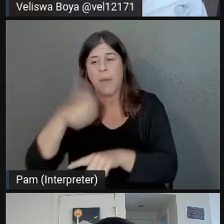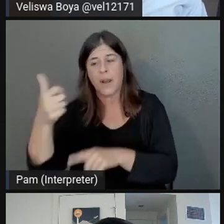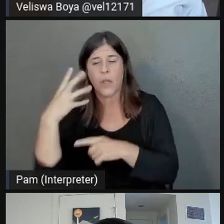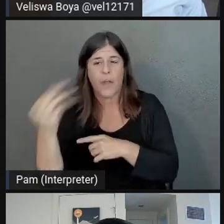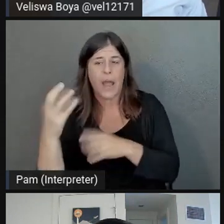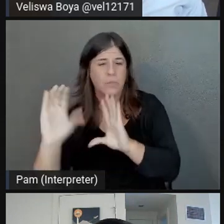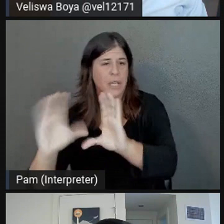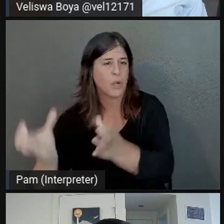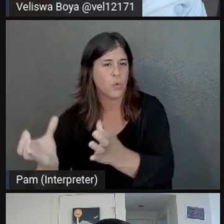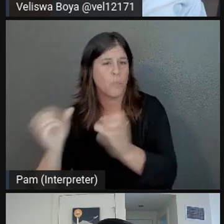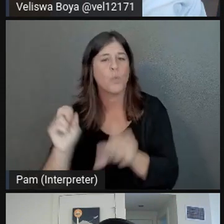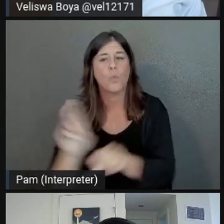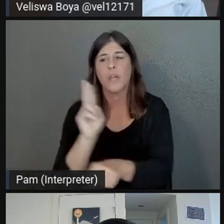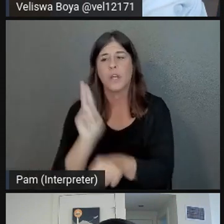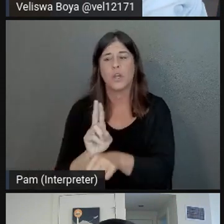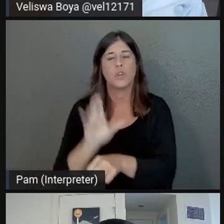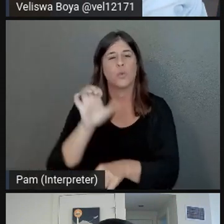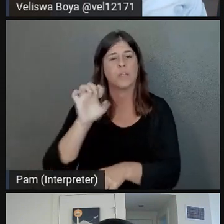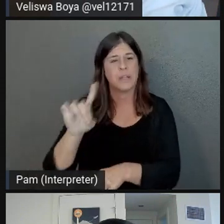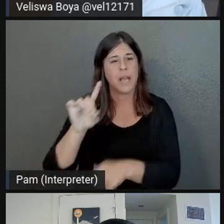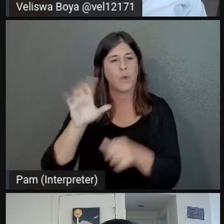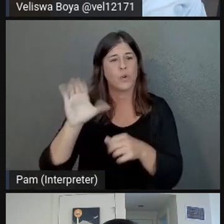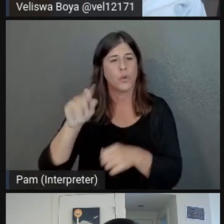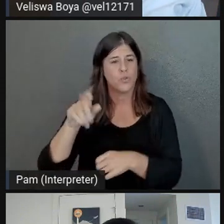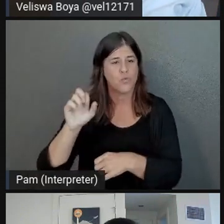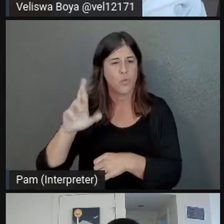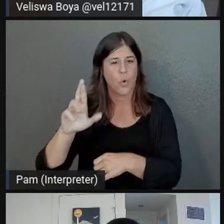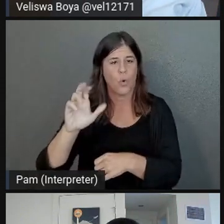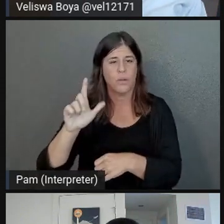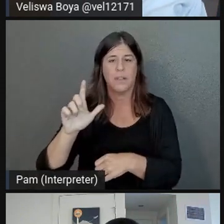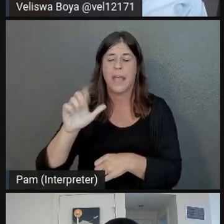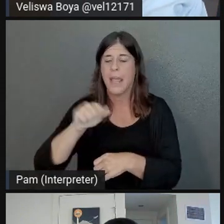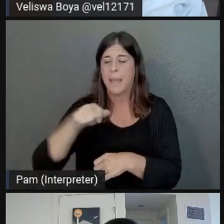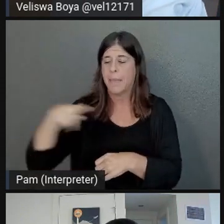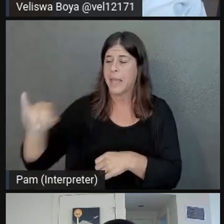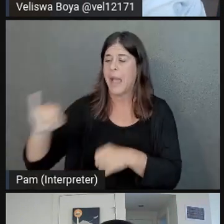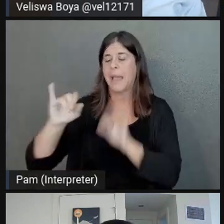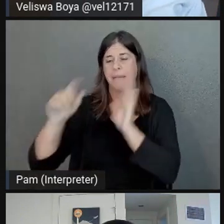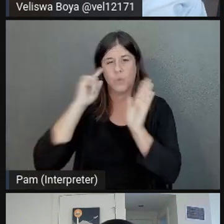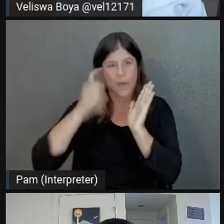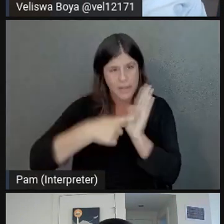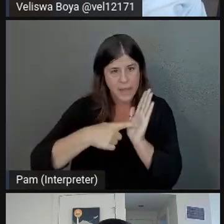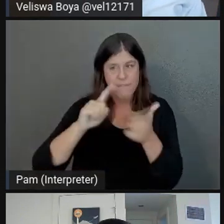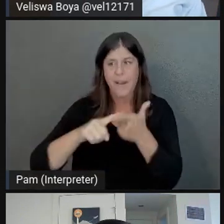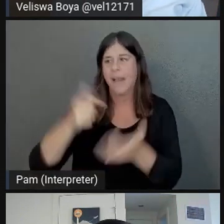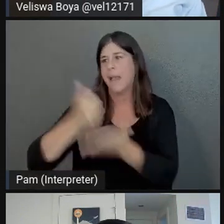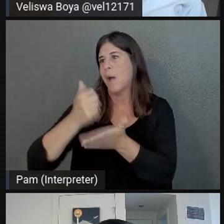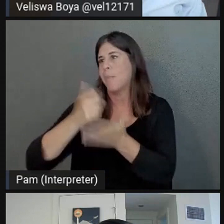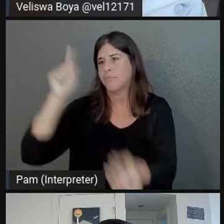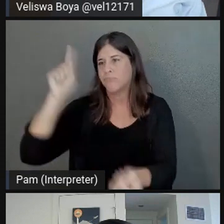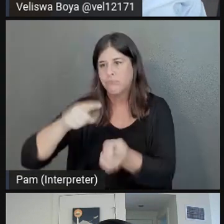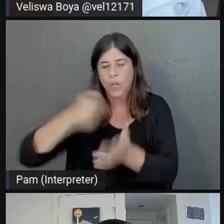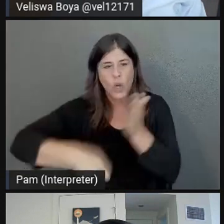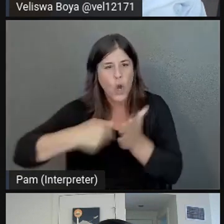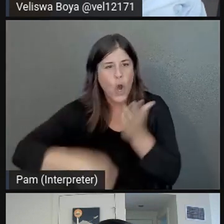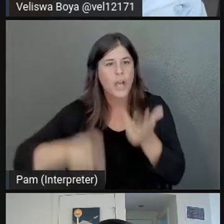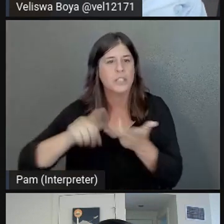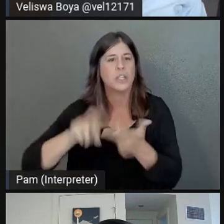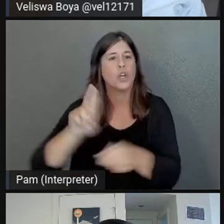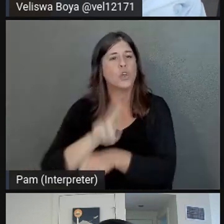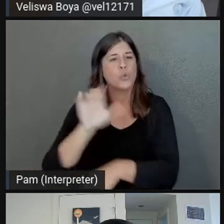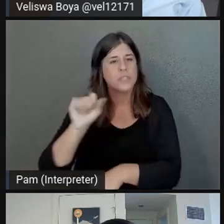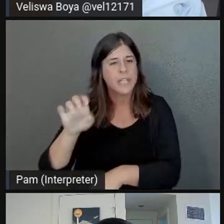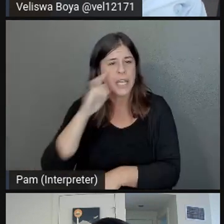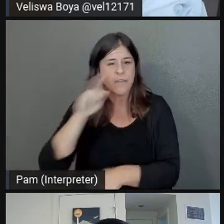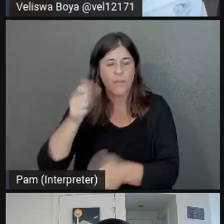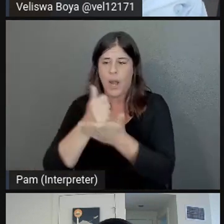done. You can use Cloud Control API to identify them and delete them as well, helping with cost management use case at the same time for